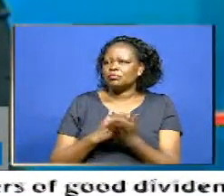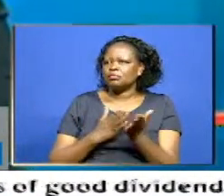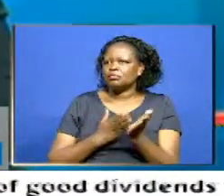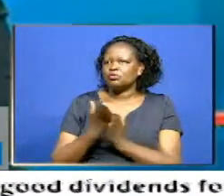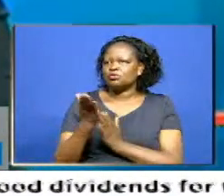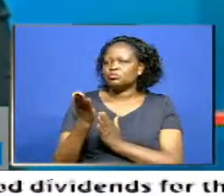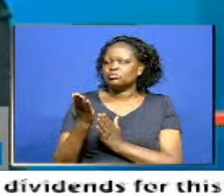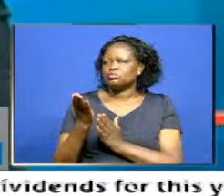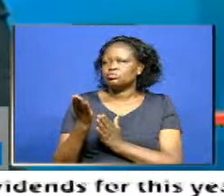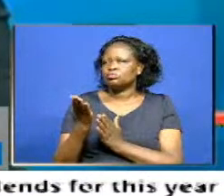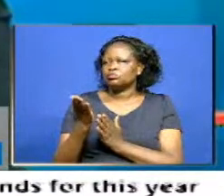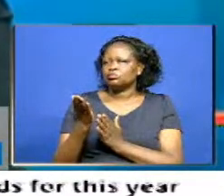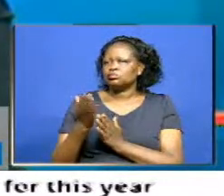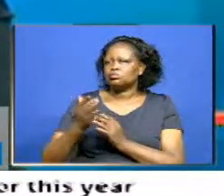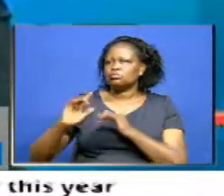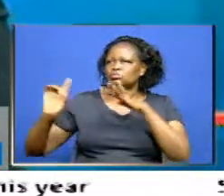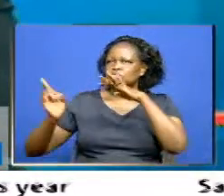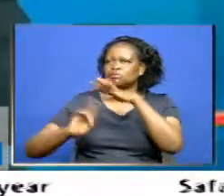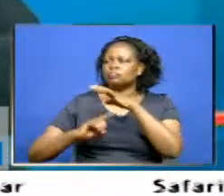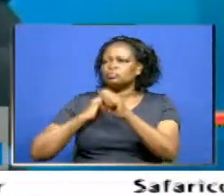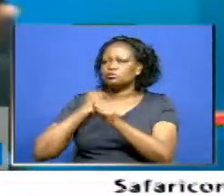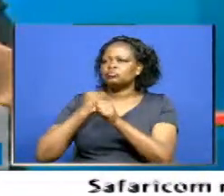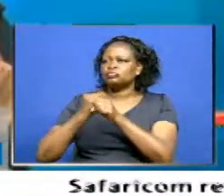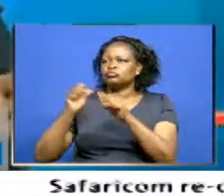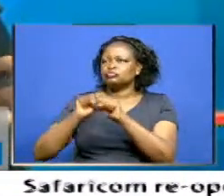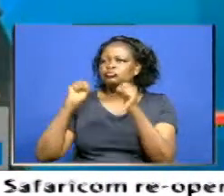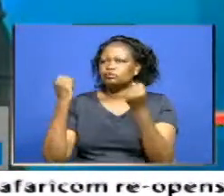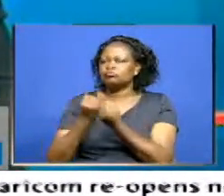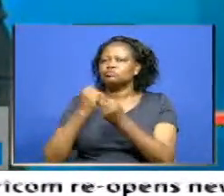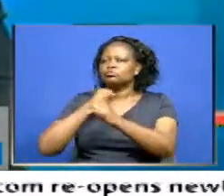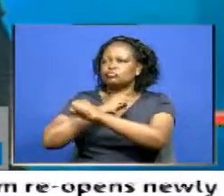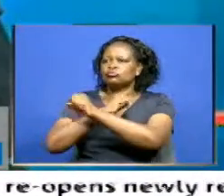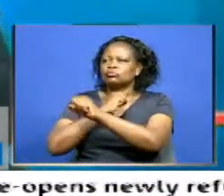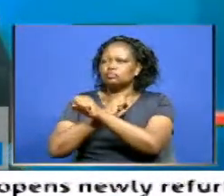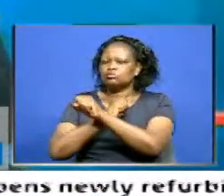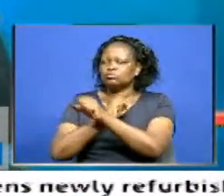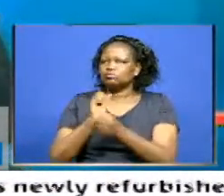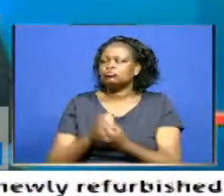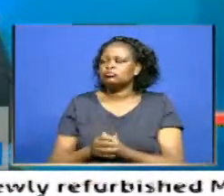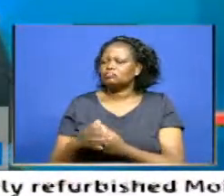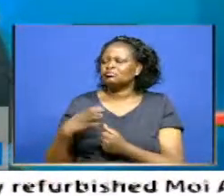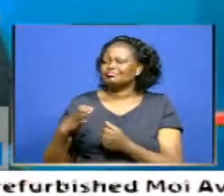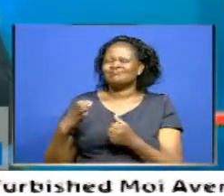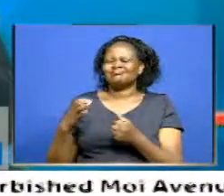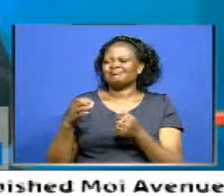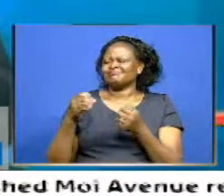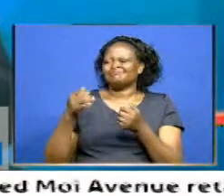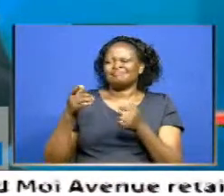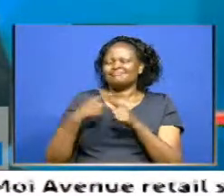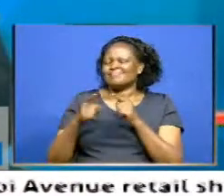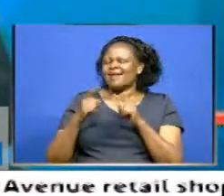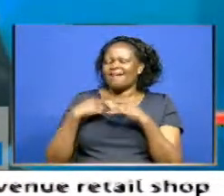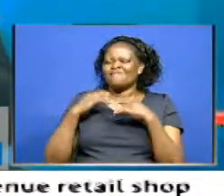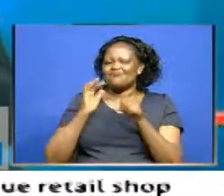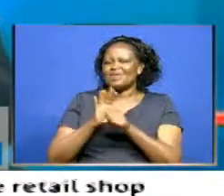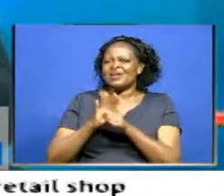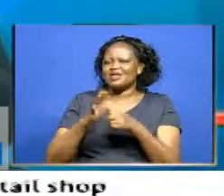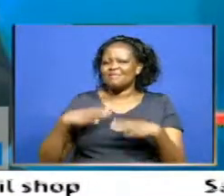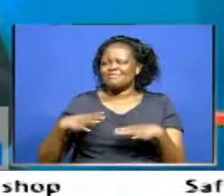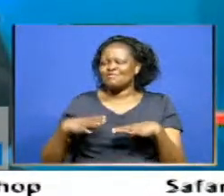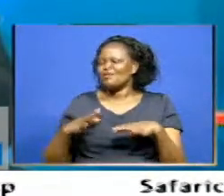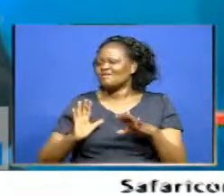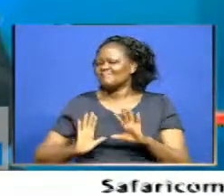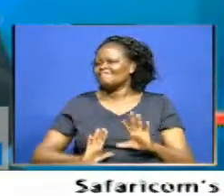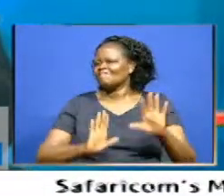the Ministry of Labour and Social Protection is reaching many people, but there are plenty of people who are being left out from the social